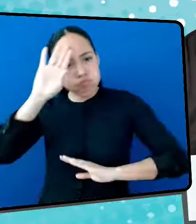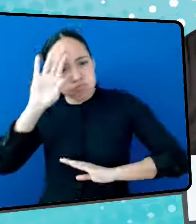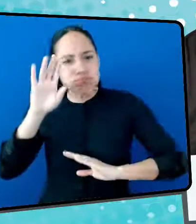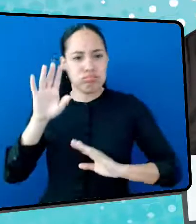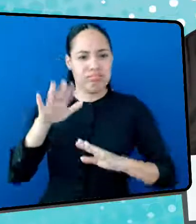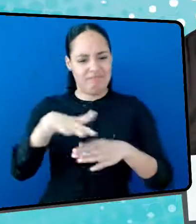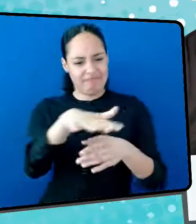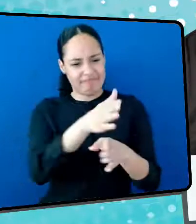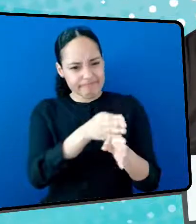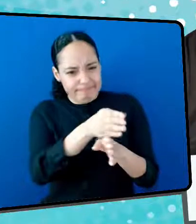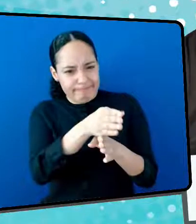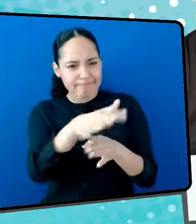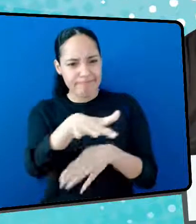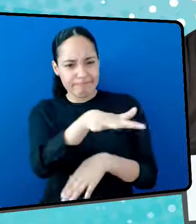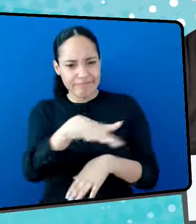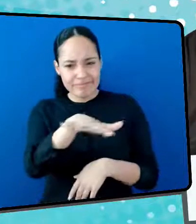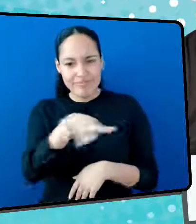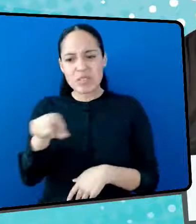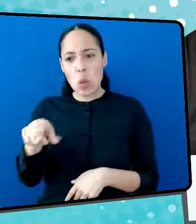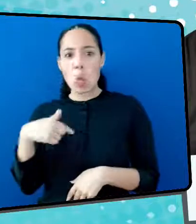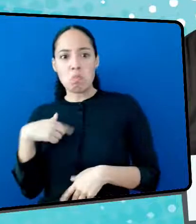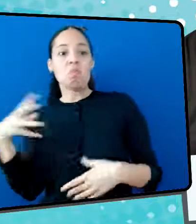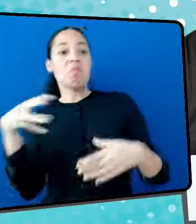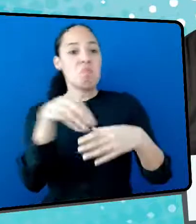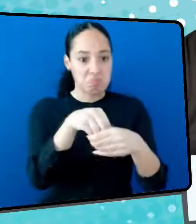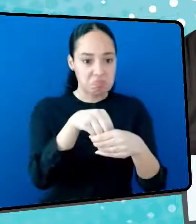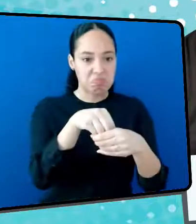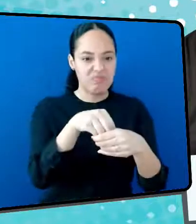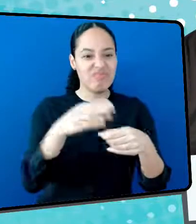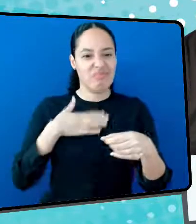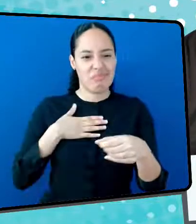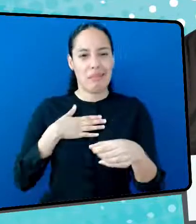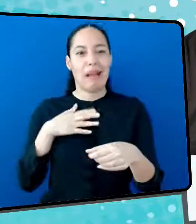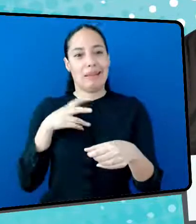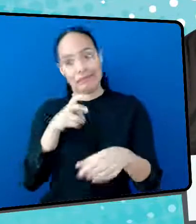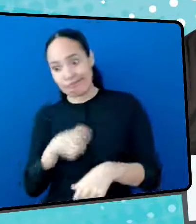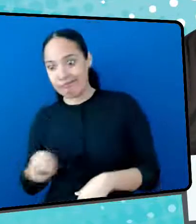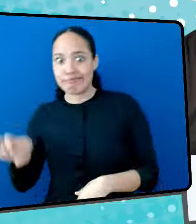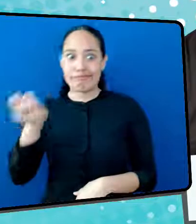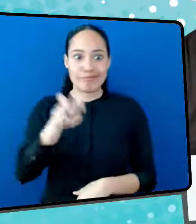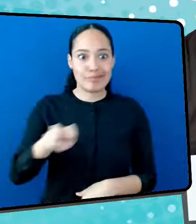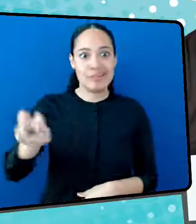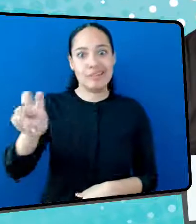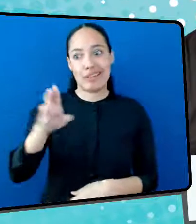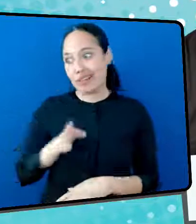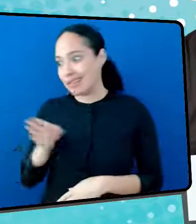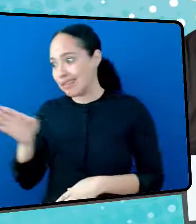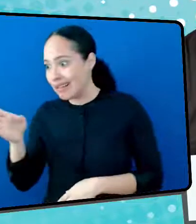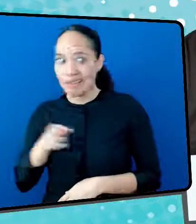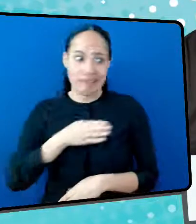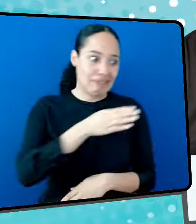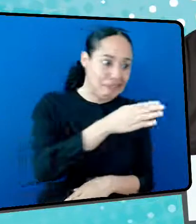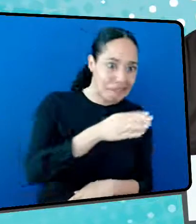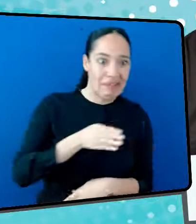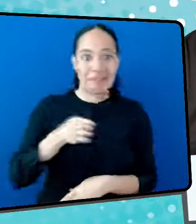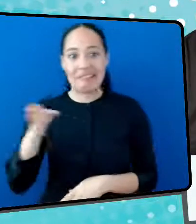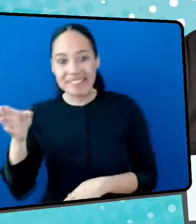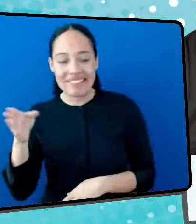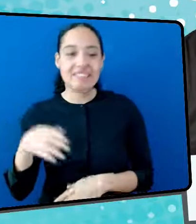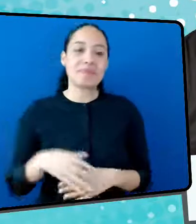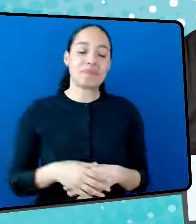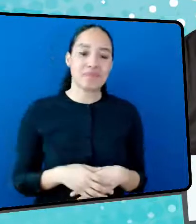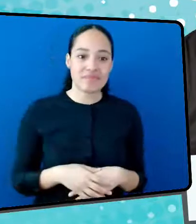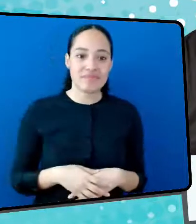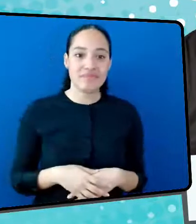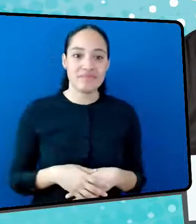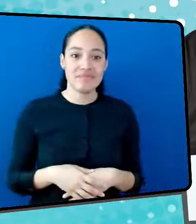really. One of the things I like to think is, AI, big computers, parallel computers, distributed computing. And then the